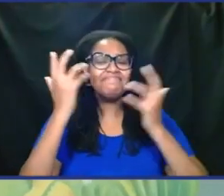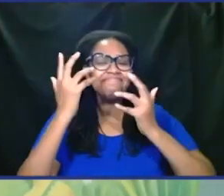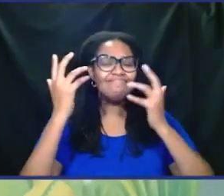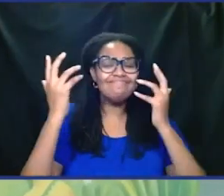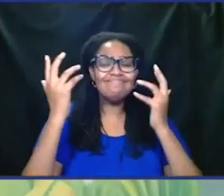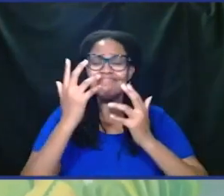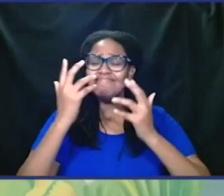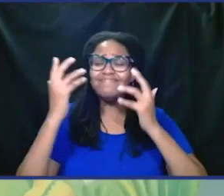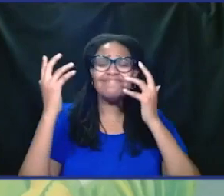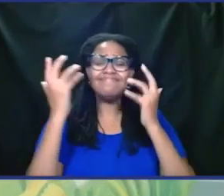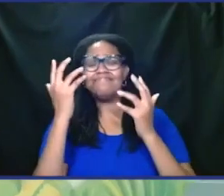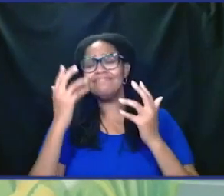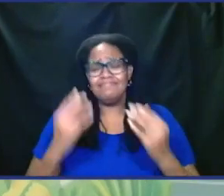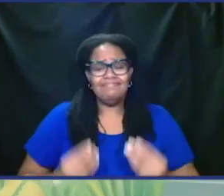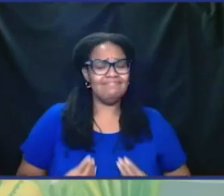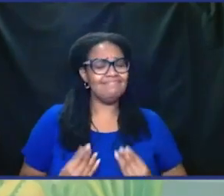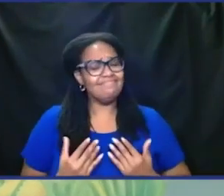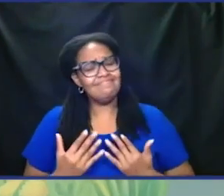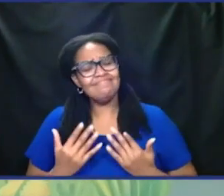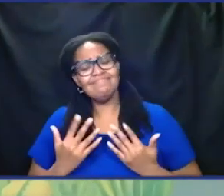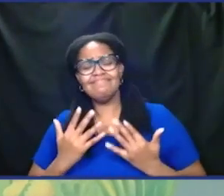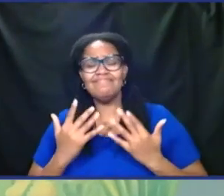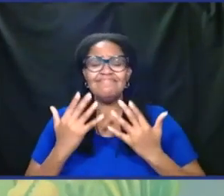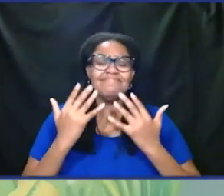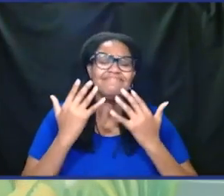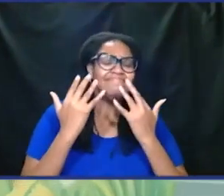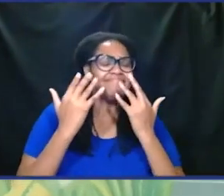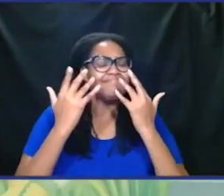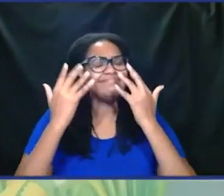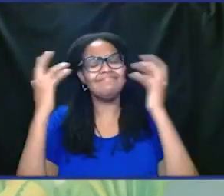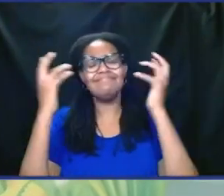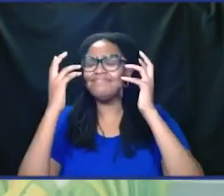ooh, ooh, ooh, ooh,